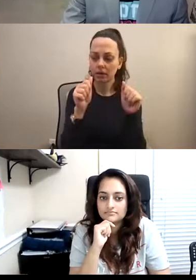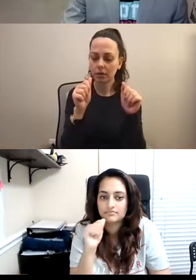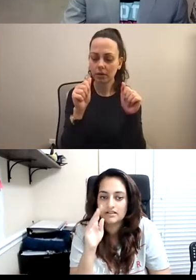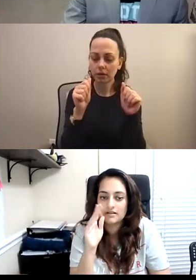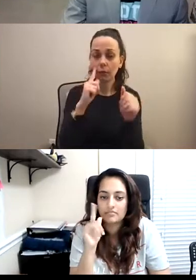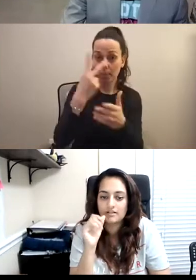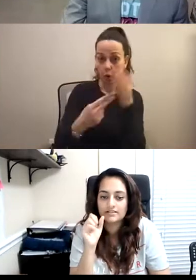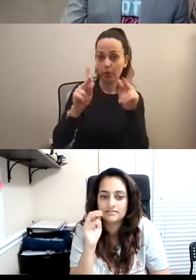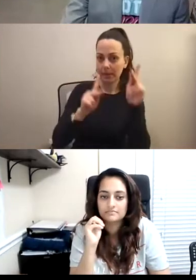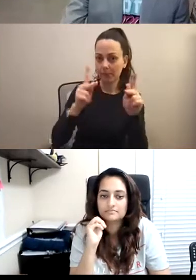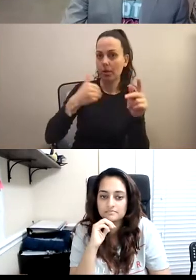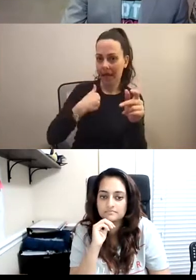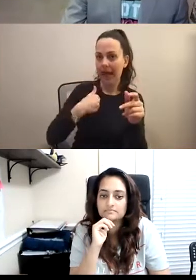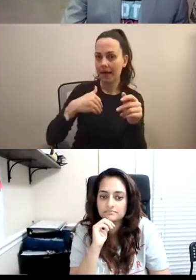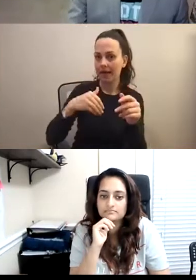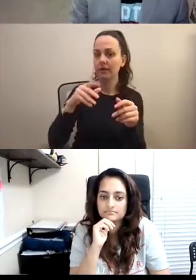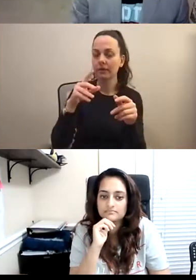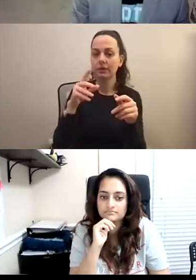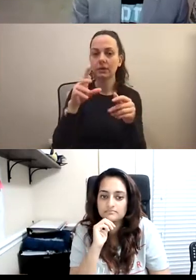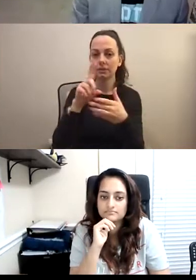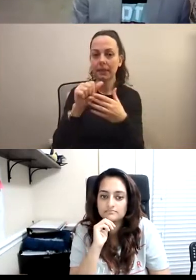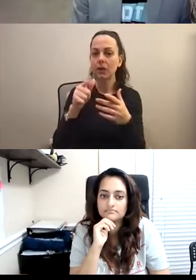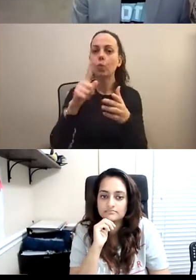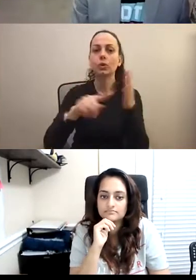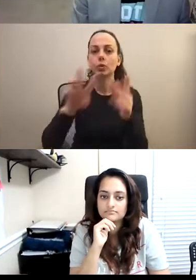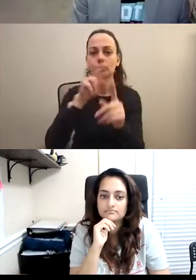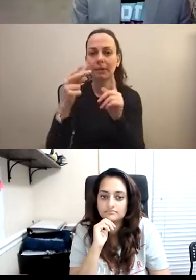people have a disability. What is your perspective on that?